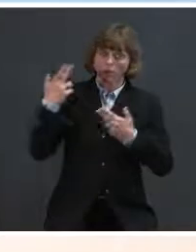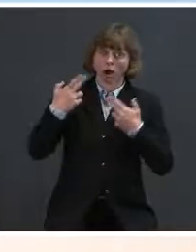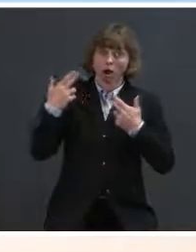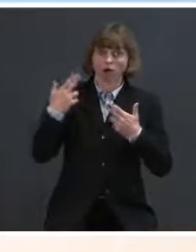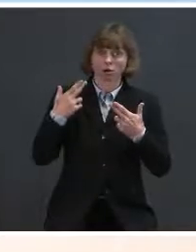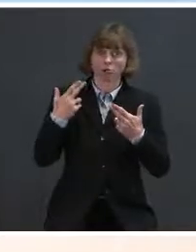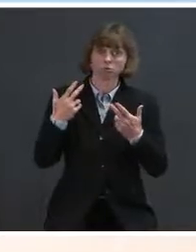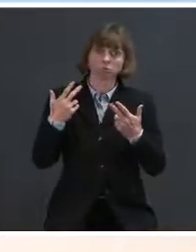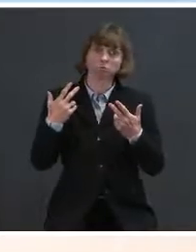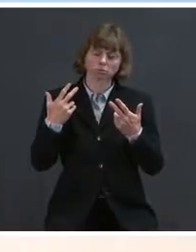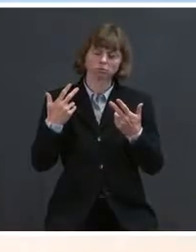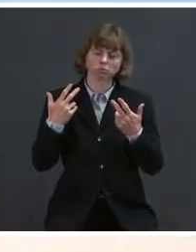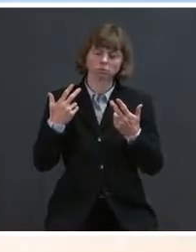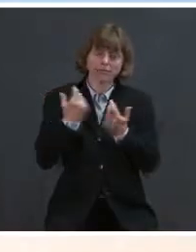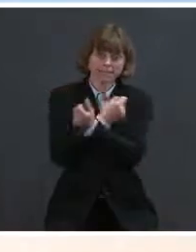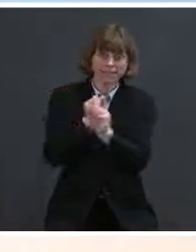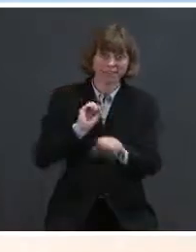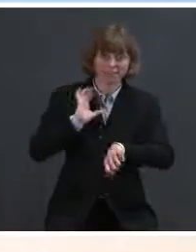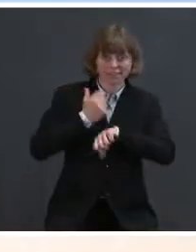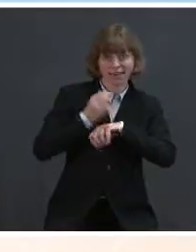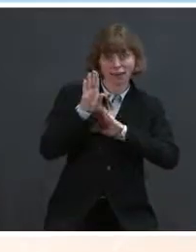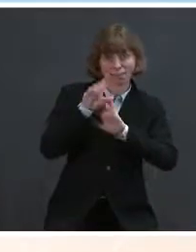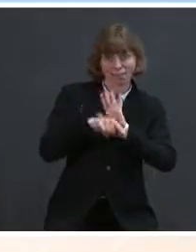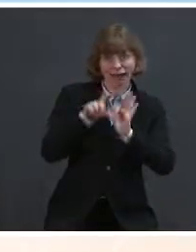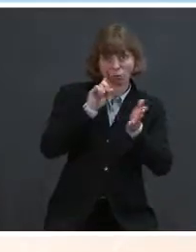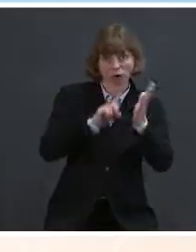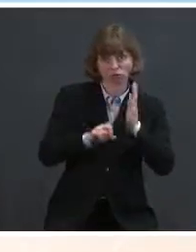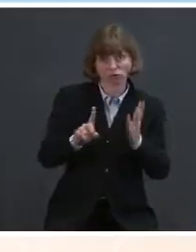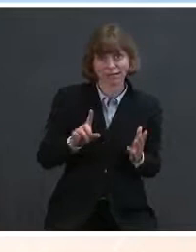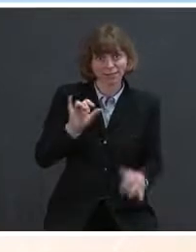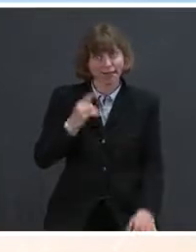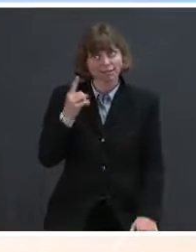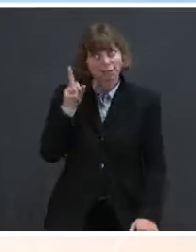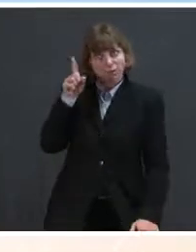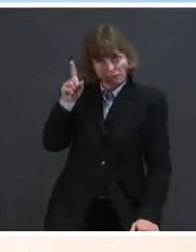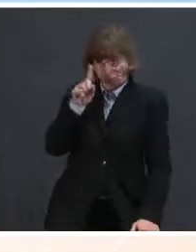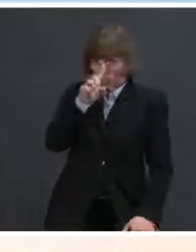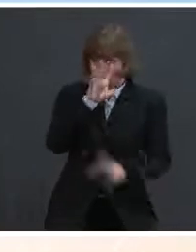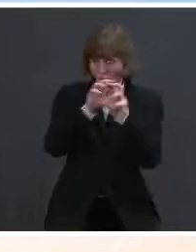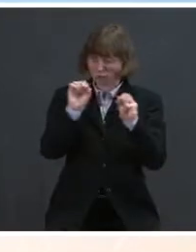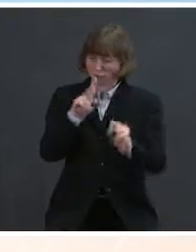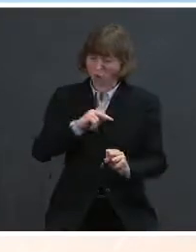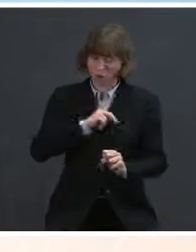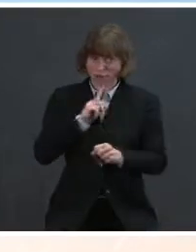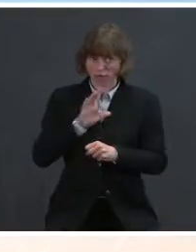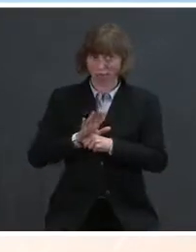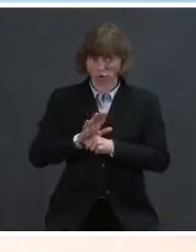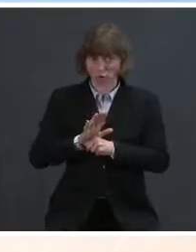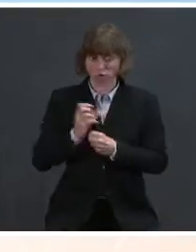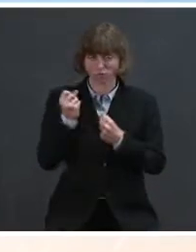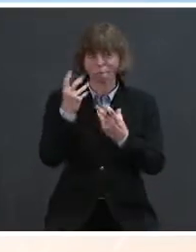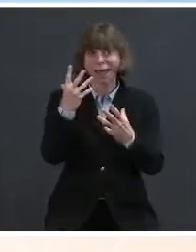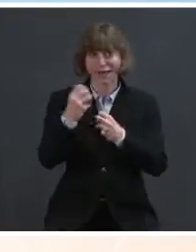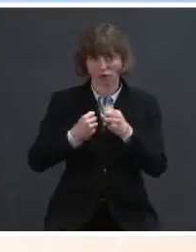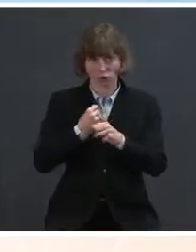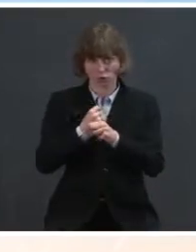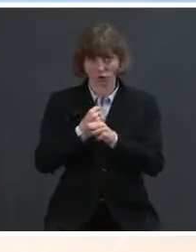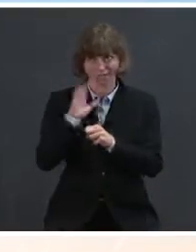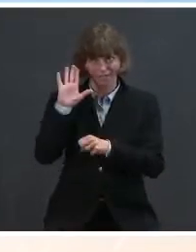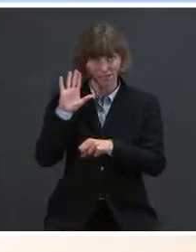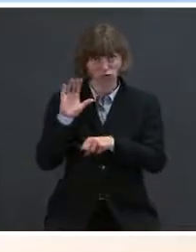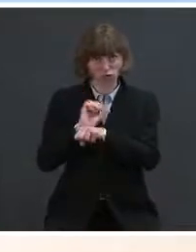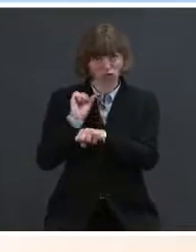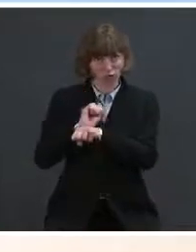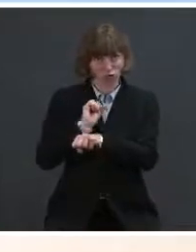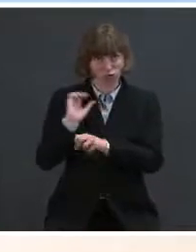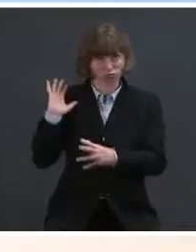in place background checks is something the president has been personally committed to for many years of his career. He thinks it